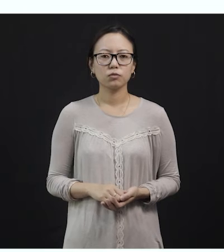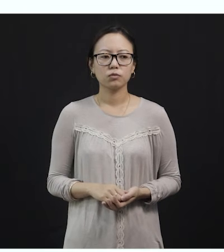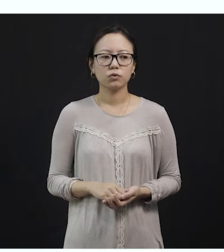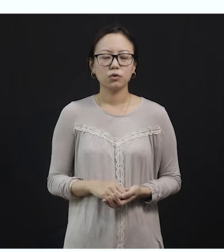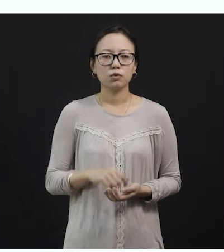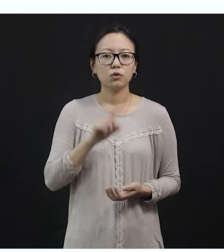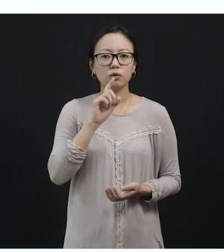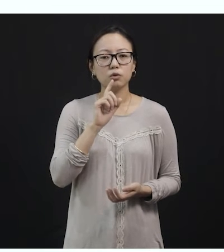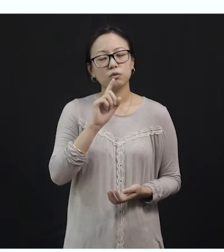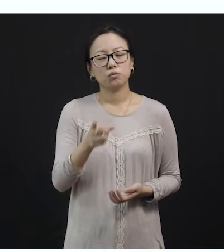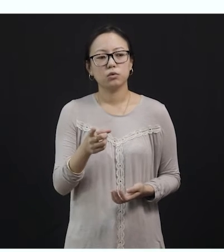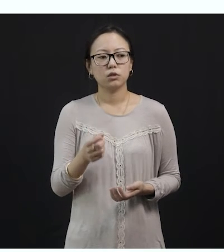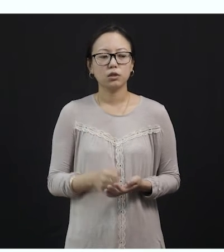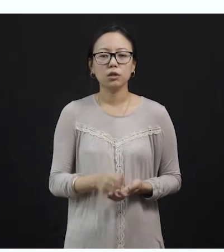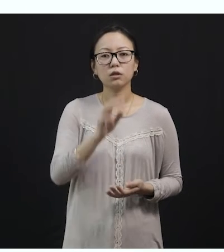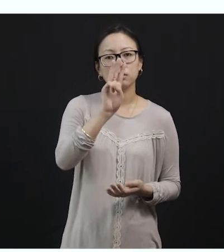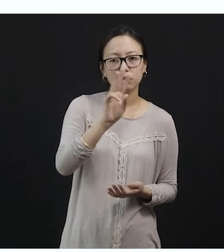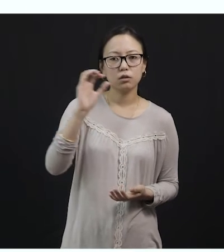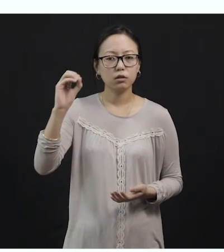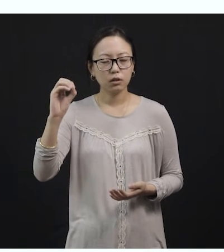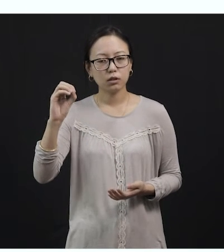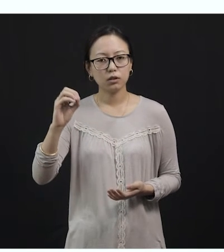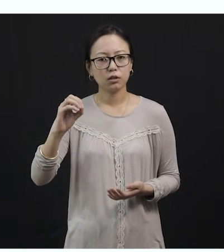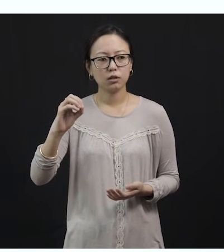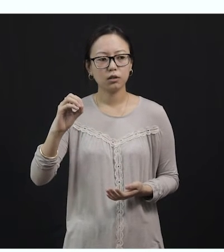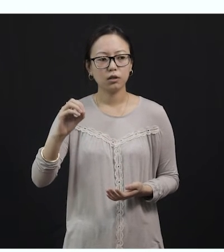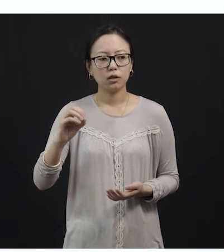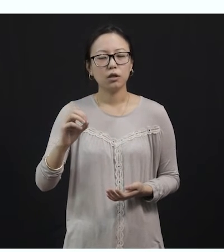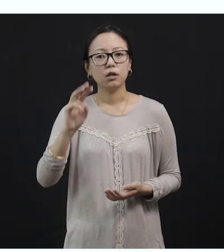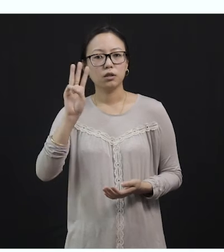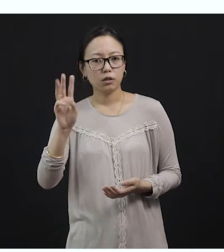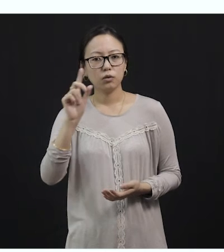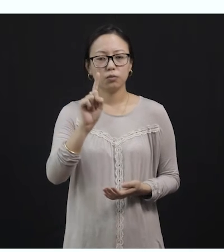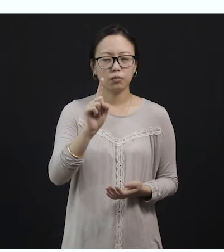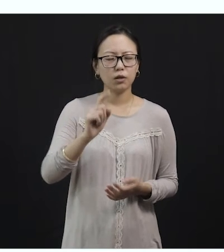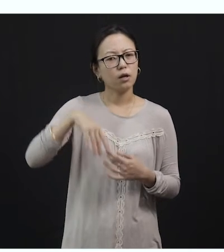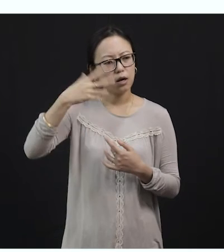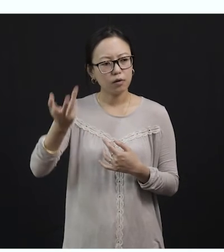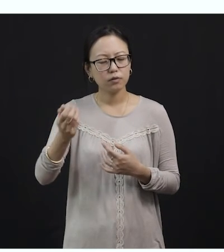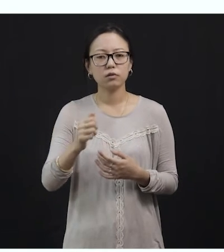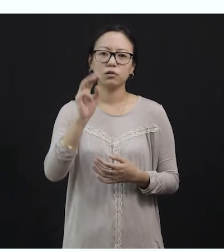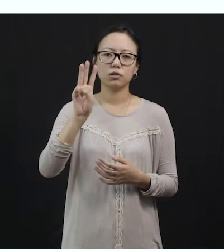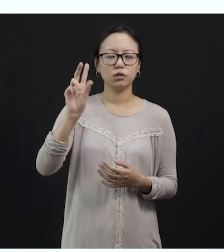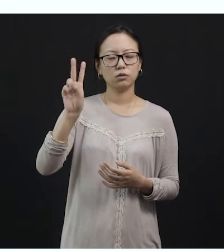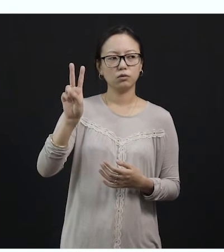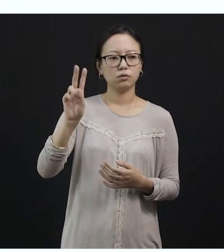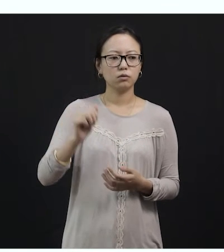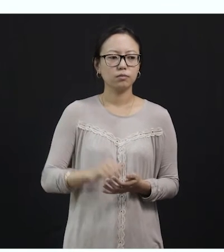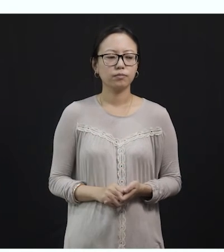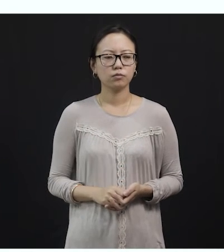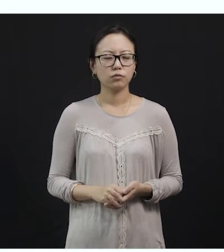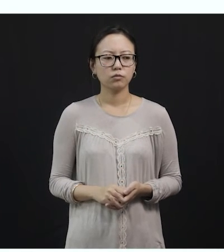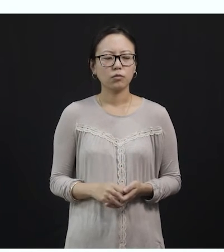the number before 31 is 30. The number after 31 is 32. Okay, children? Now, in